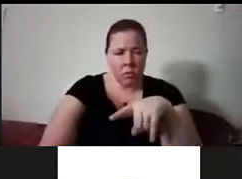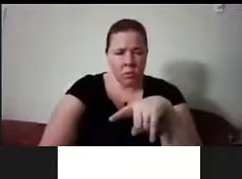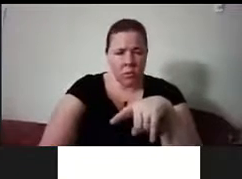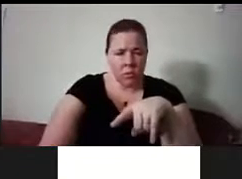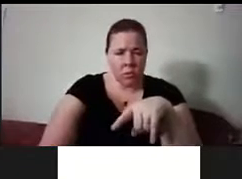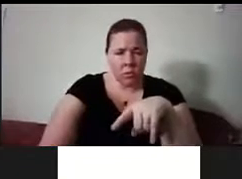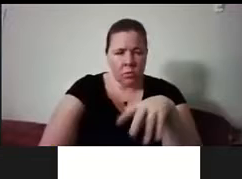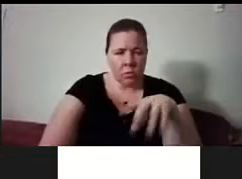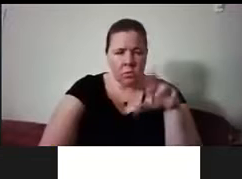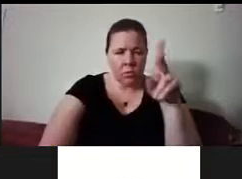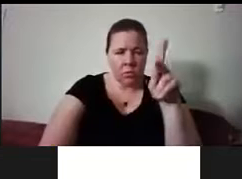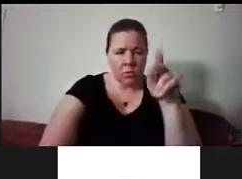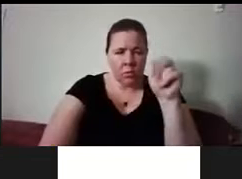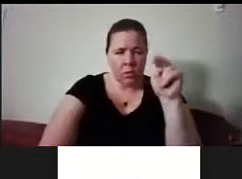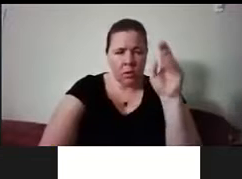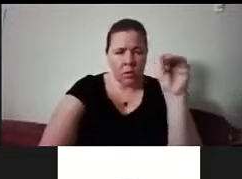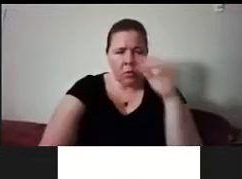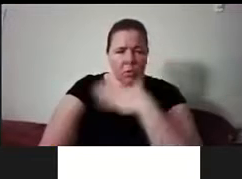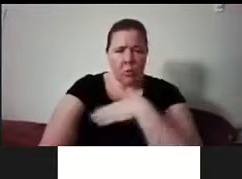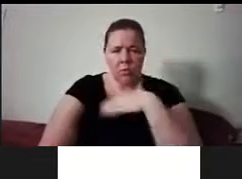Kanu. Go ahead and unmute yourself, please.